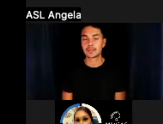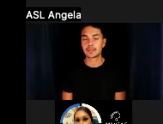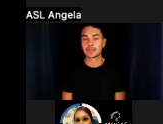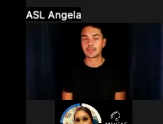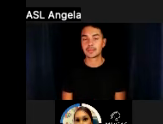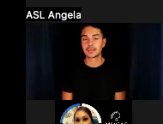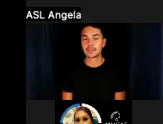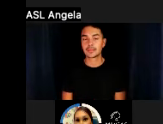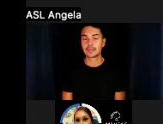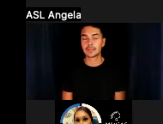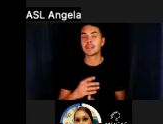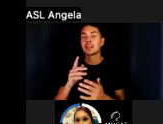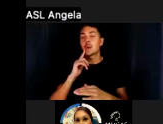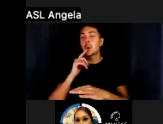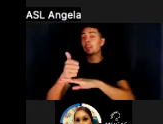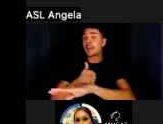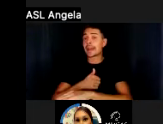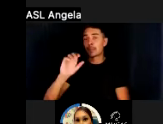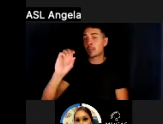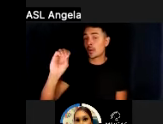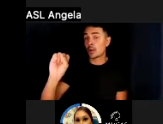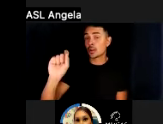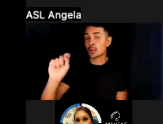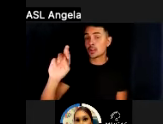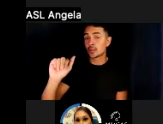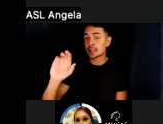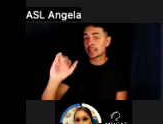Often blamed, ostracize them, absolutely.